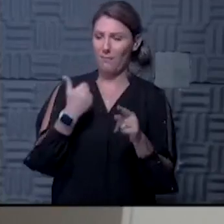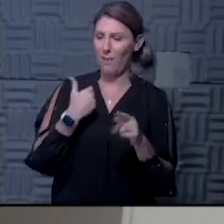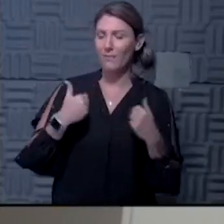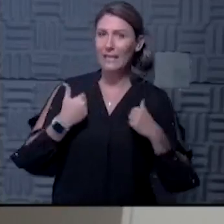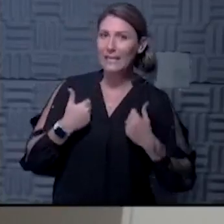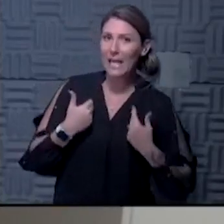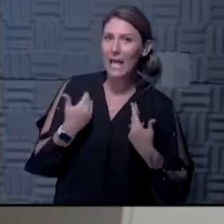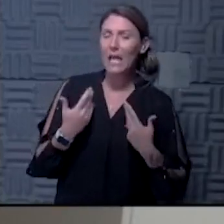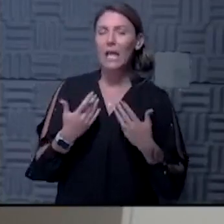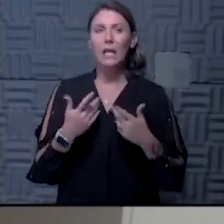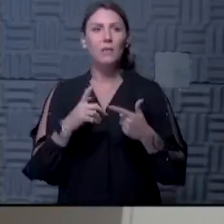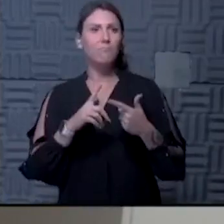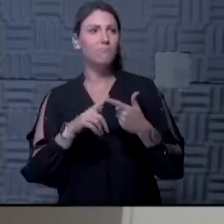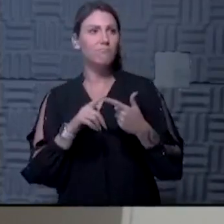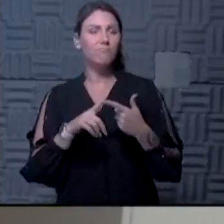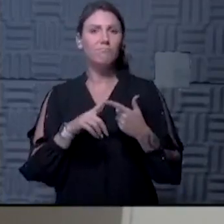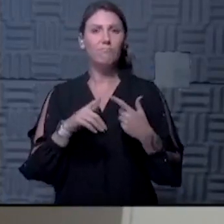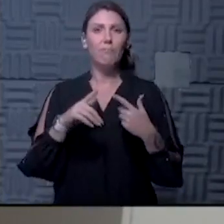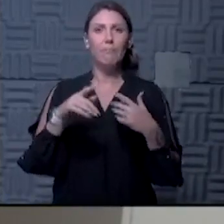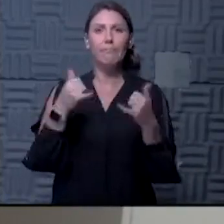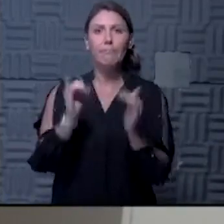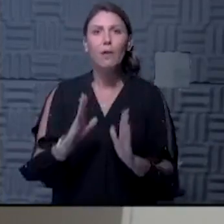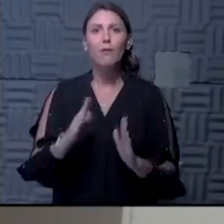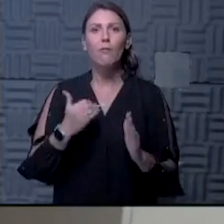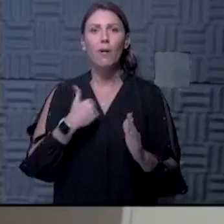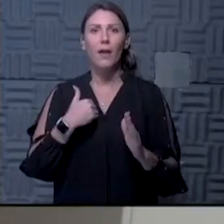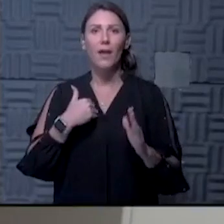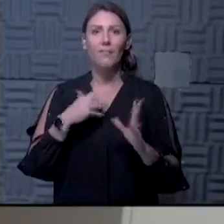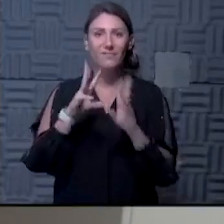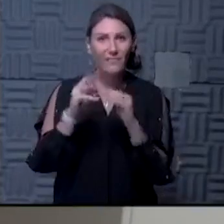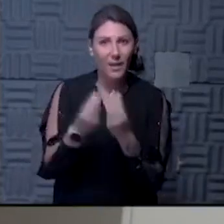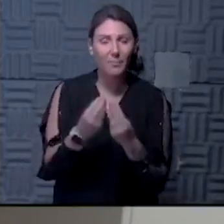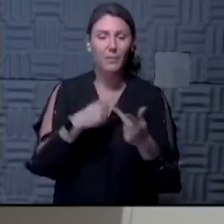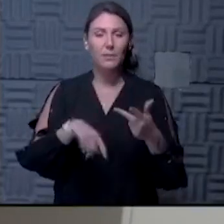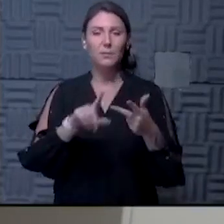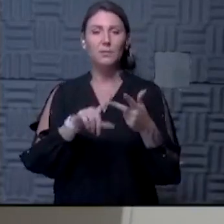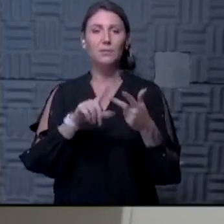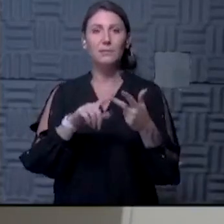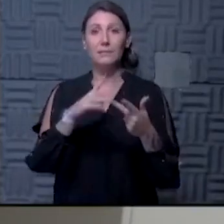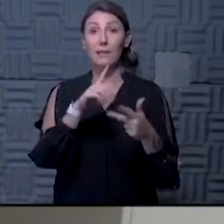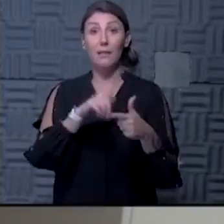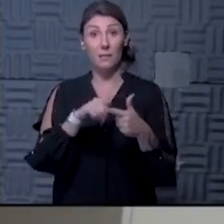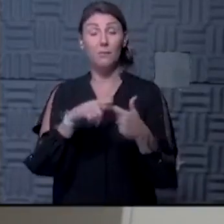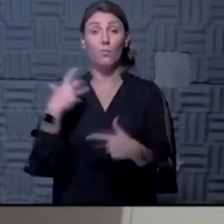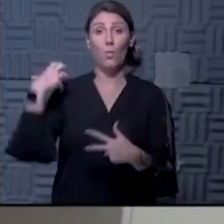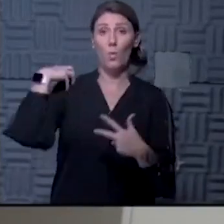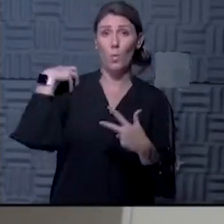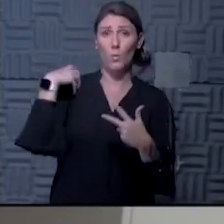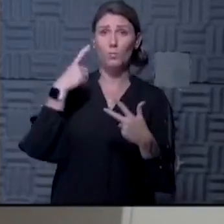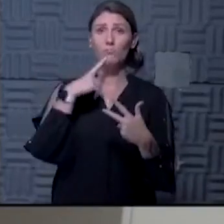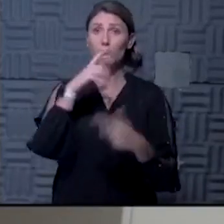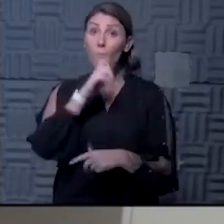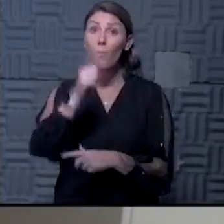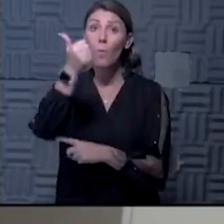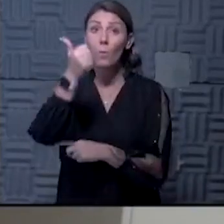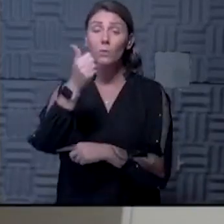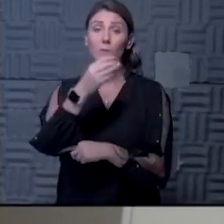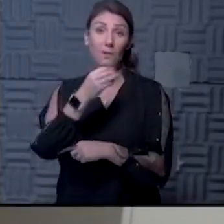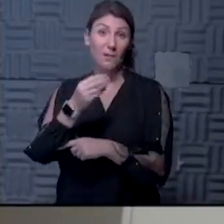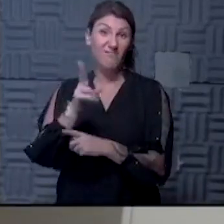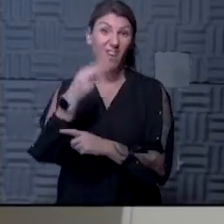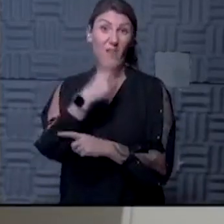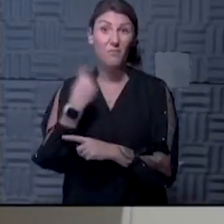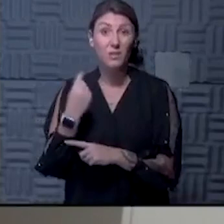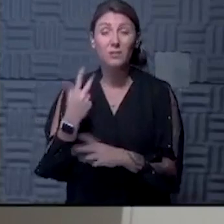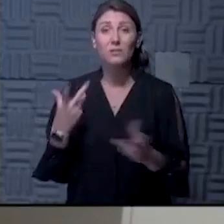we've got players that have families, and then we've got coaches that are older, and some of them are at risk. So